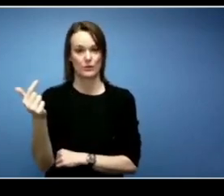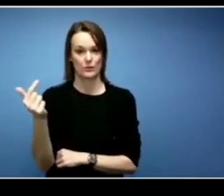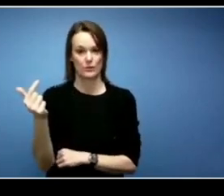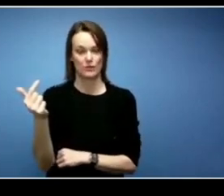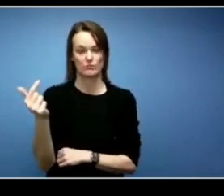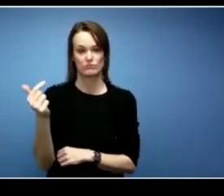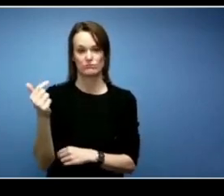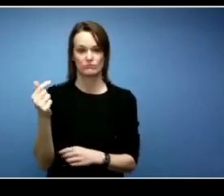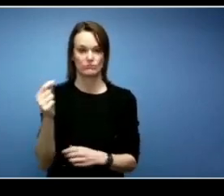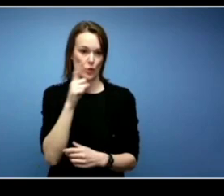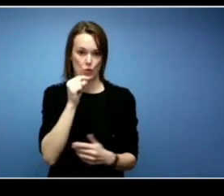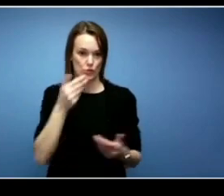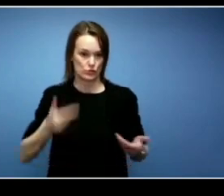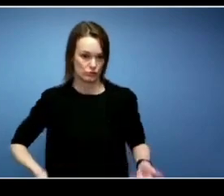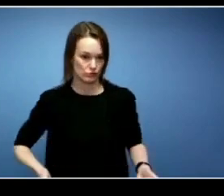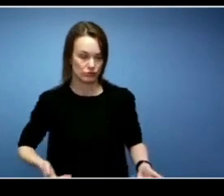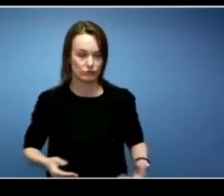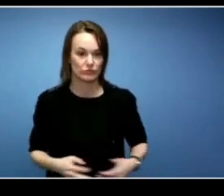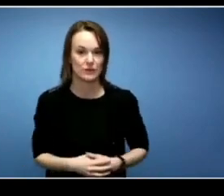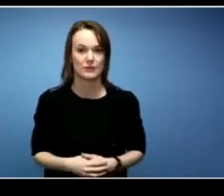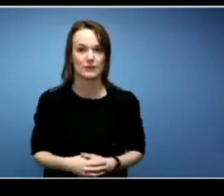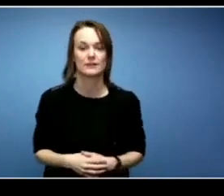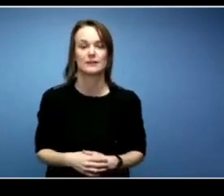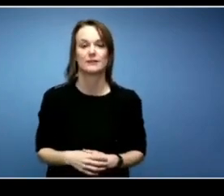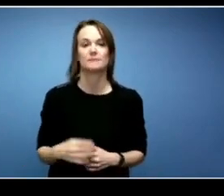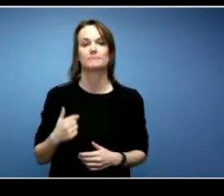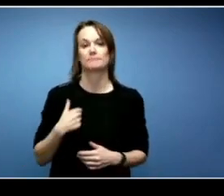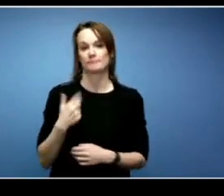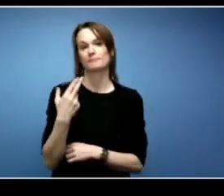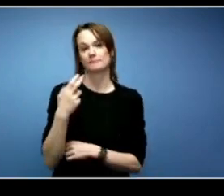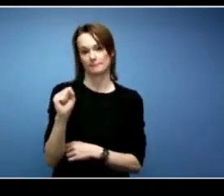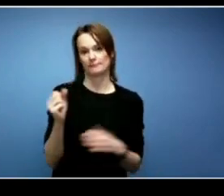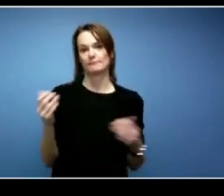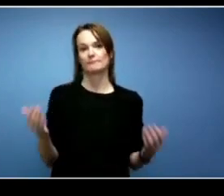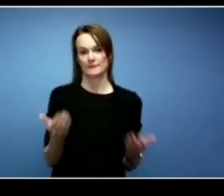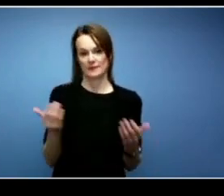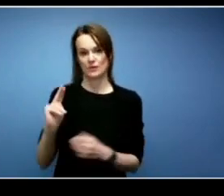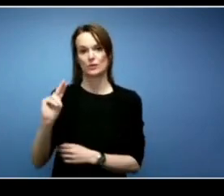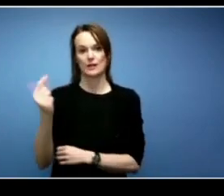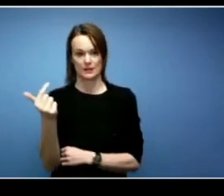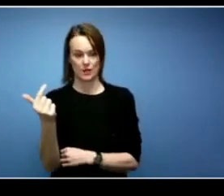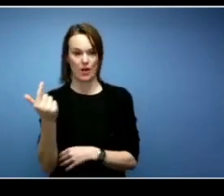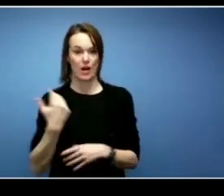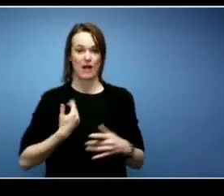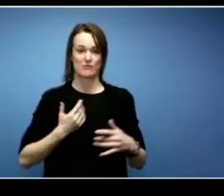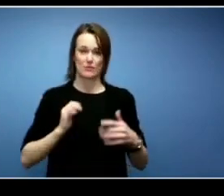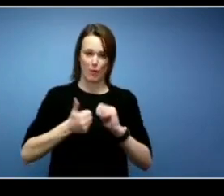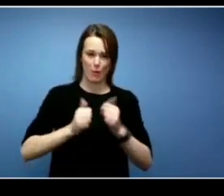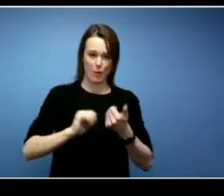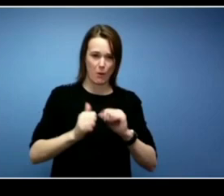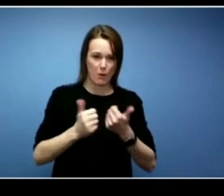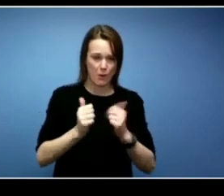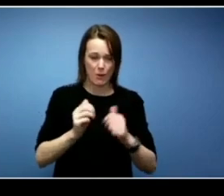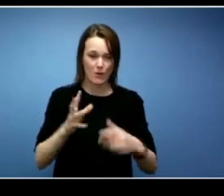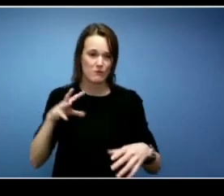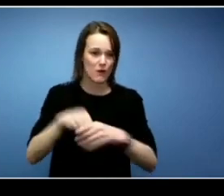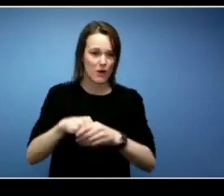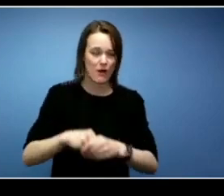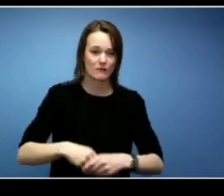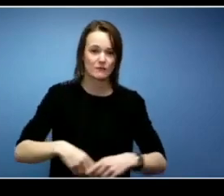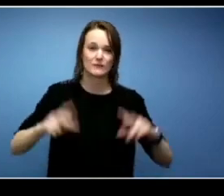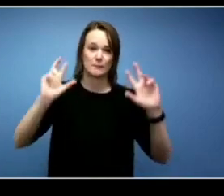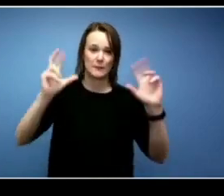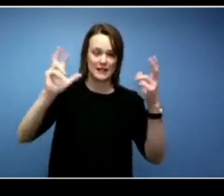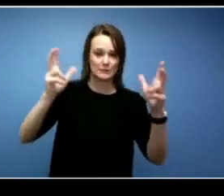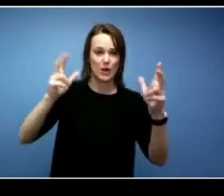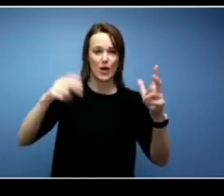myself, I went to high school here in New Glasgow and played a lot of sports, basketball and rugby. Sport